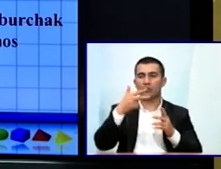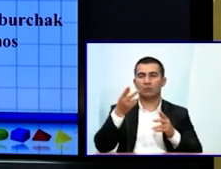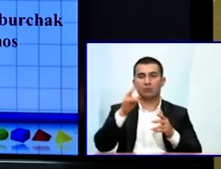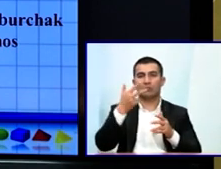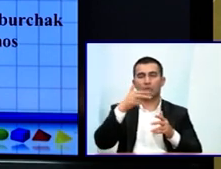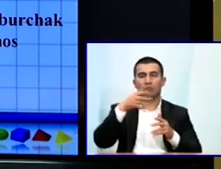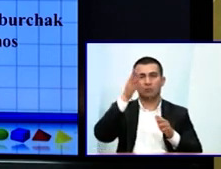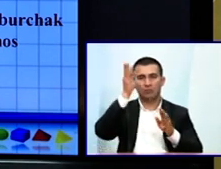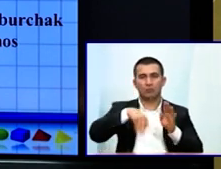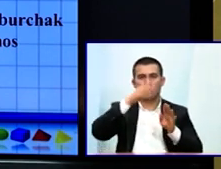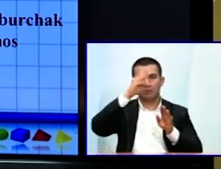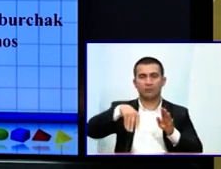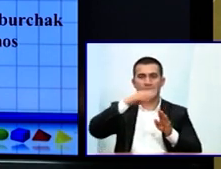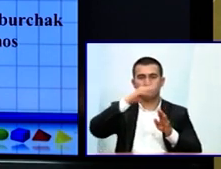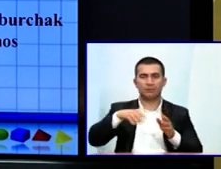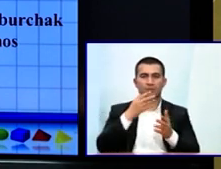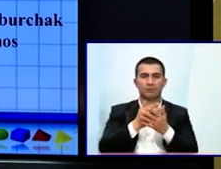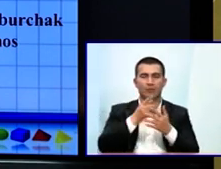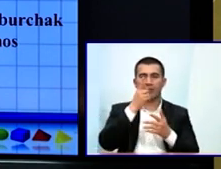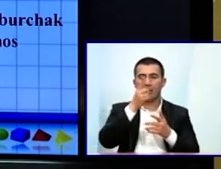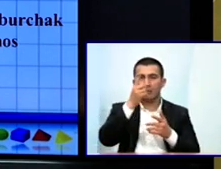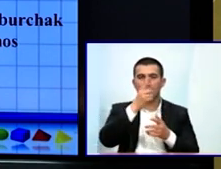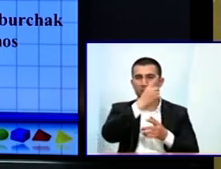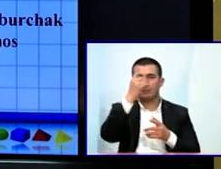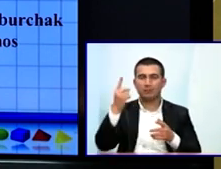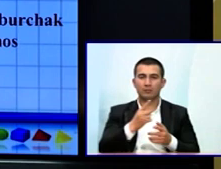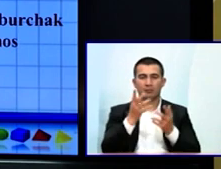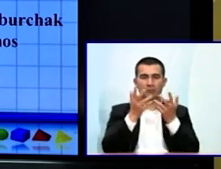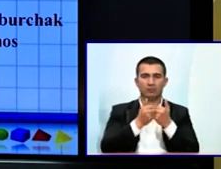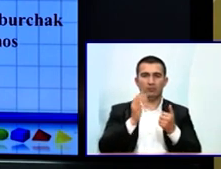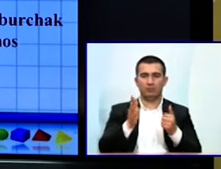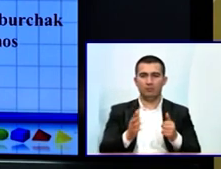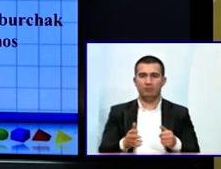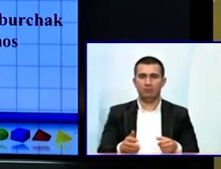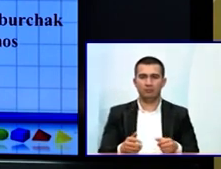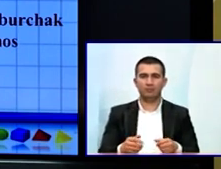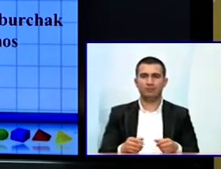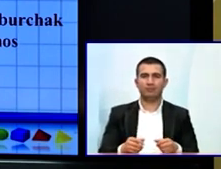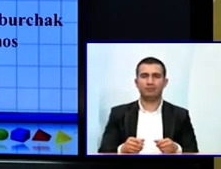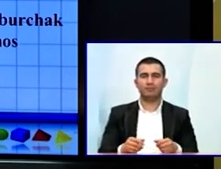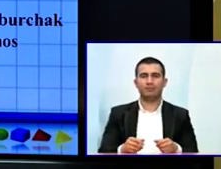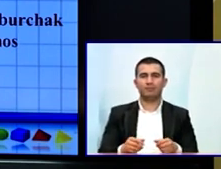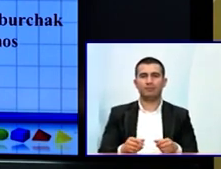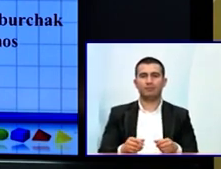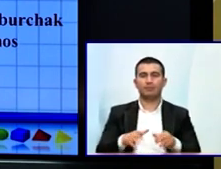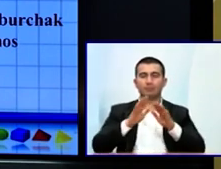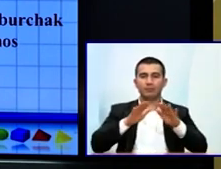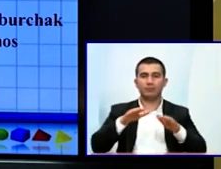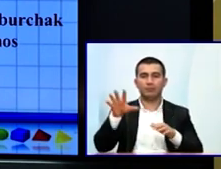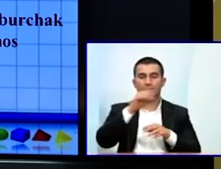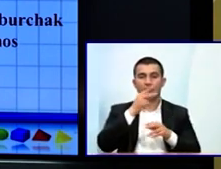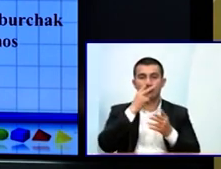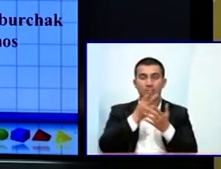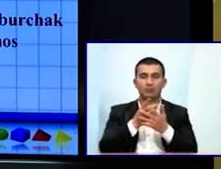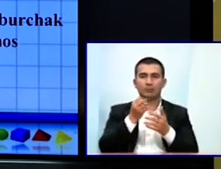bo'lsak, 12 gradusga teng bo'ladi. Demak, har bir o'quvchimiz 12 gradusli burchakka mos keladi. 12 gradusli